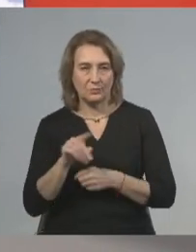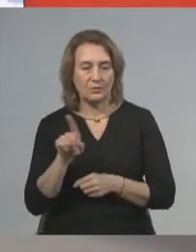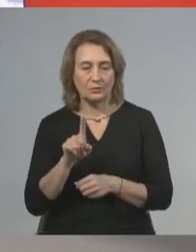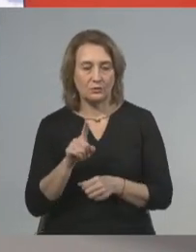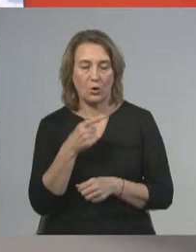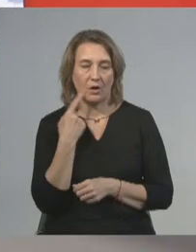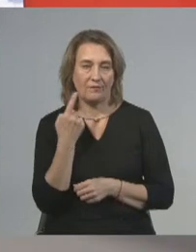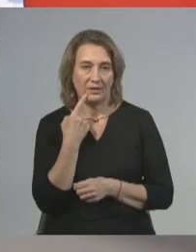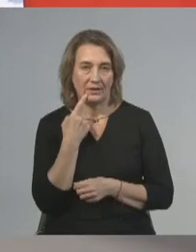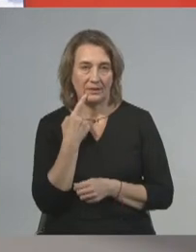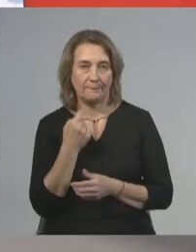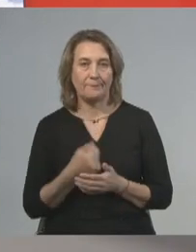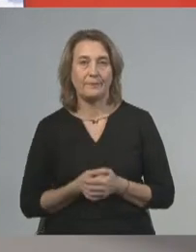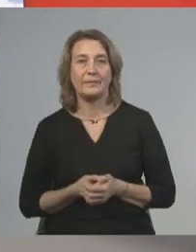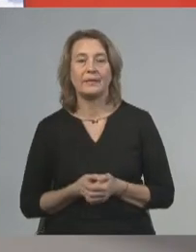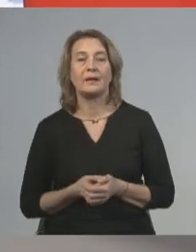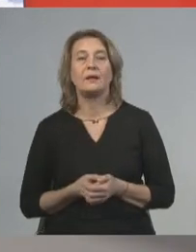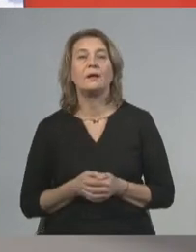so